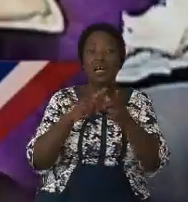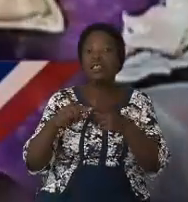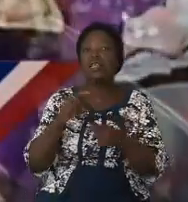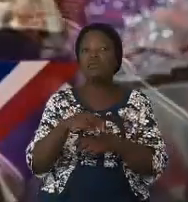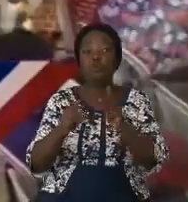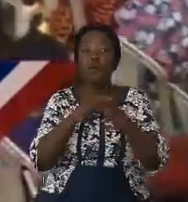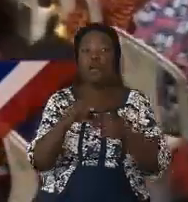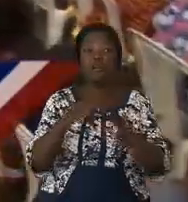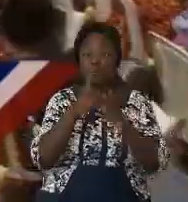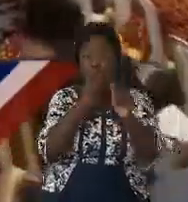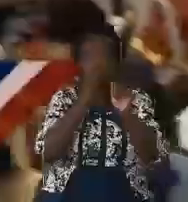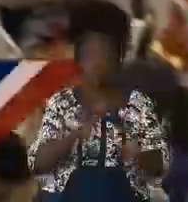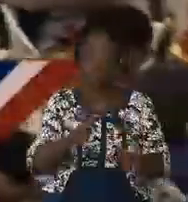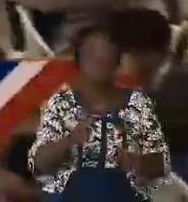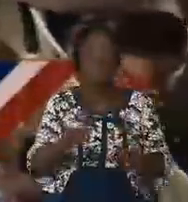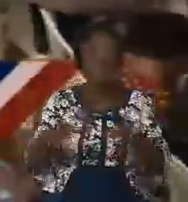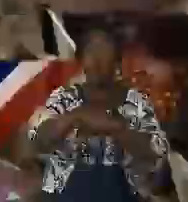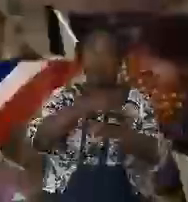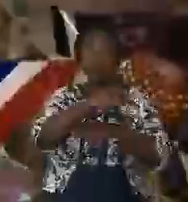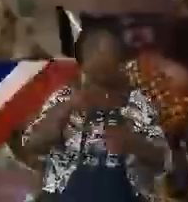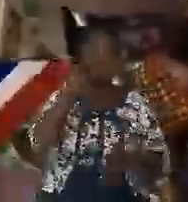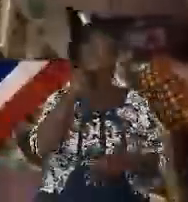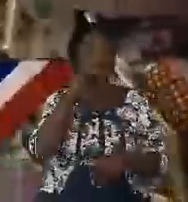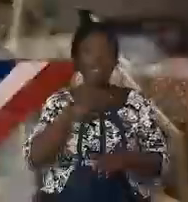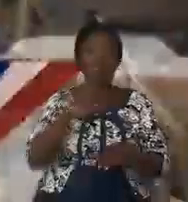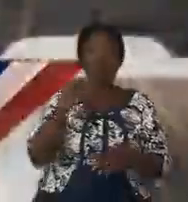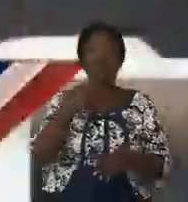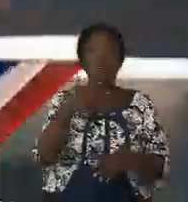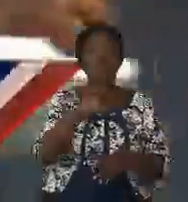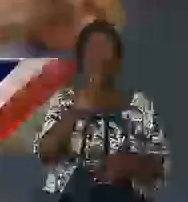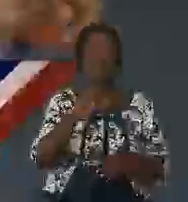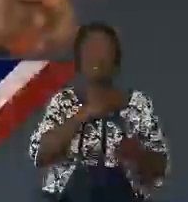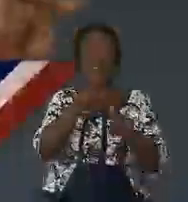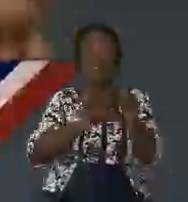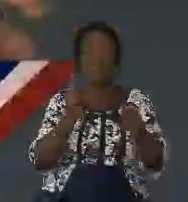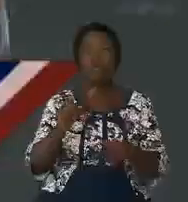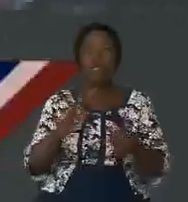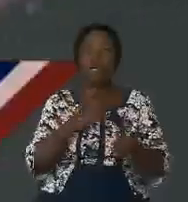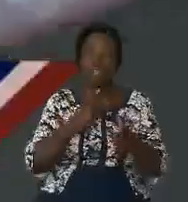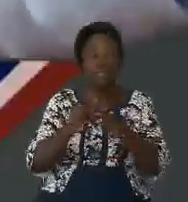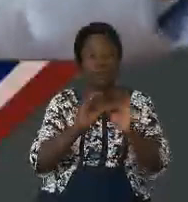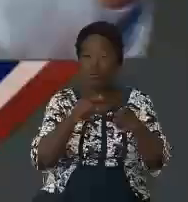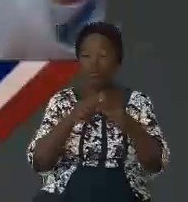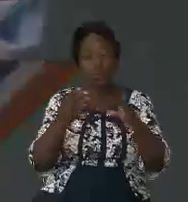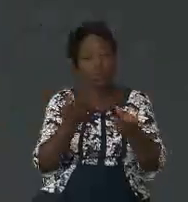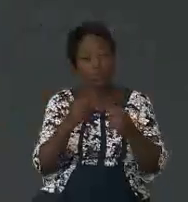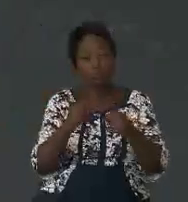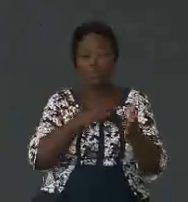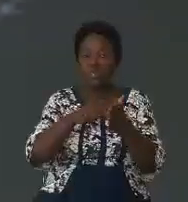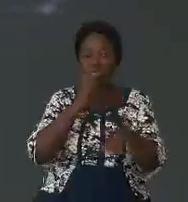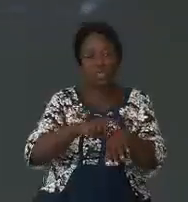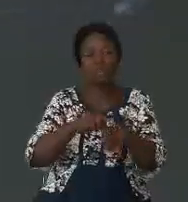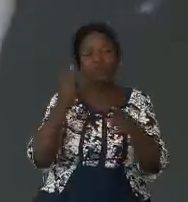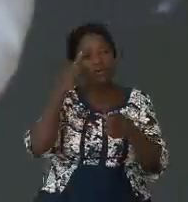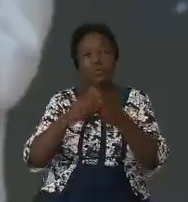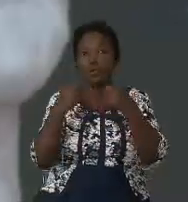Papal Ground. People are being blessed all over this nation, Nigeria. People are being blessed all over, everywhere.